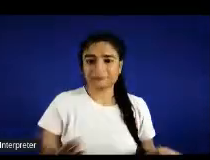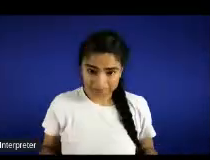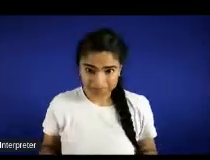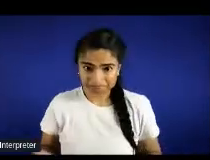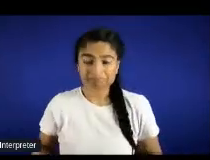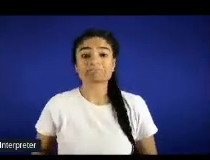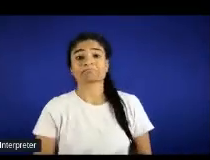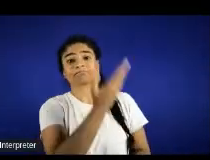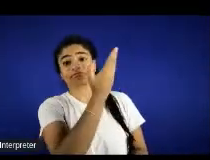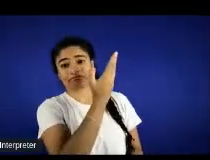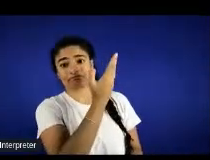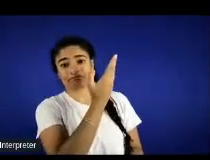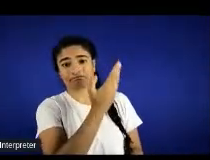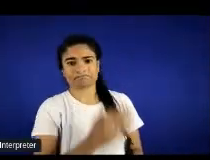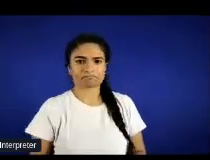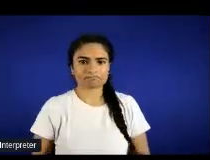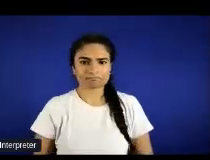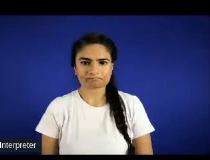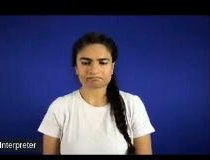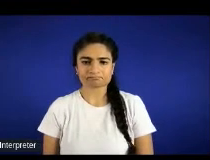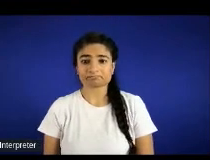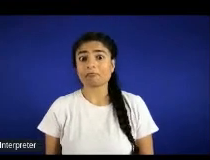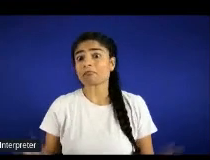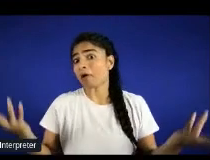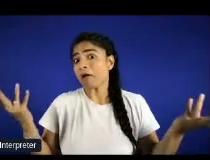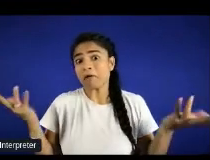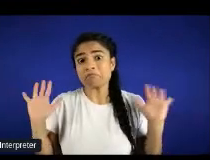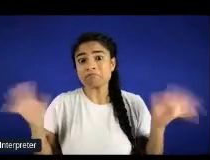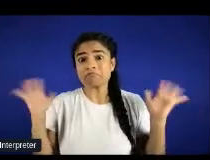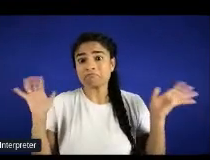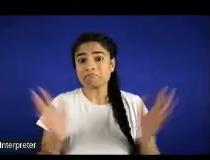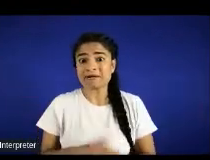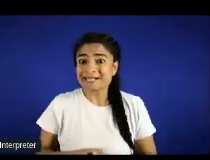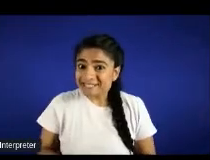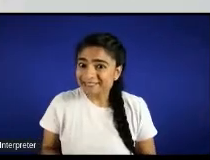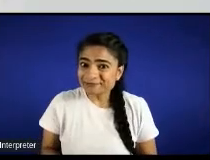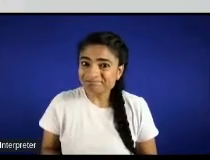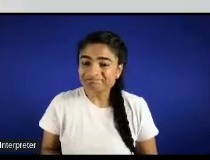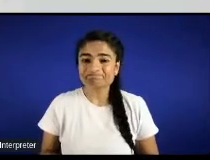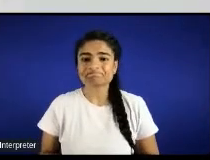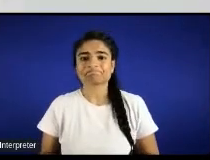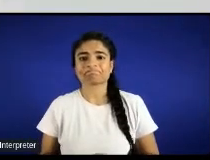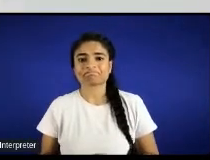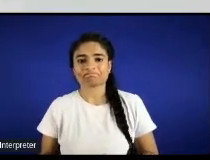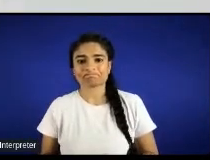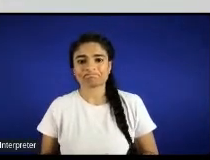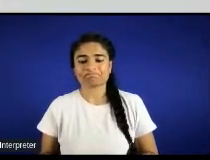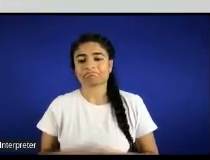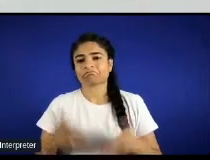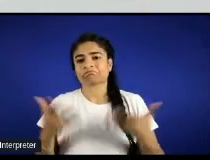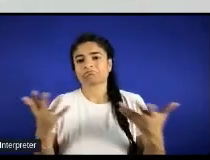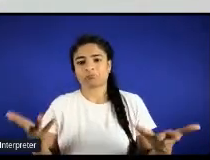I think that's it. So this is the application that we have